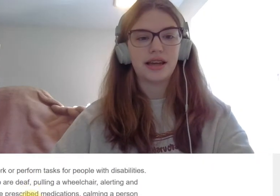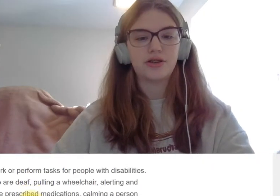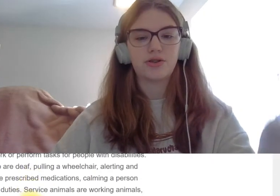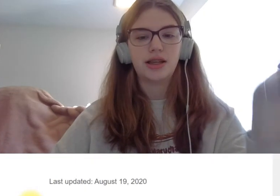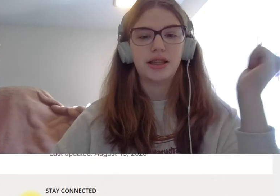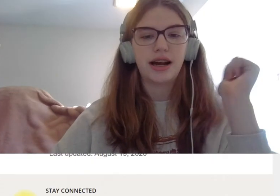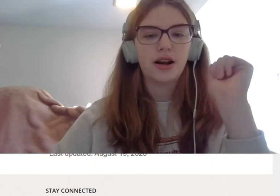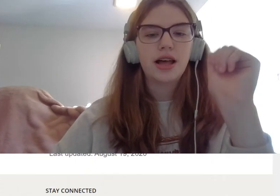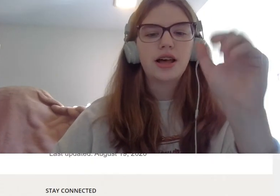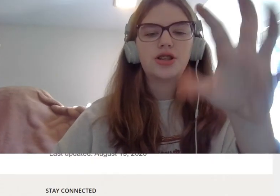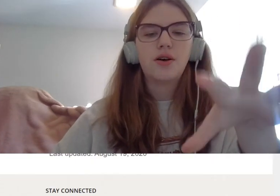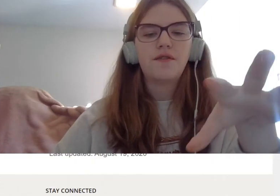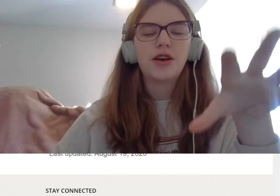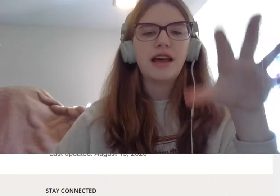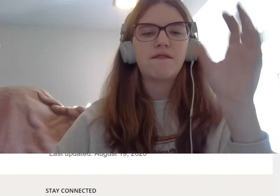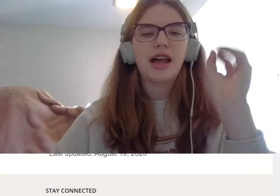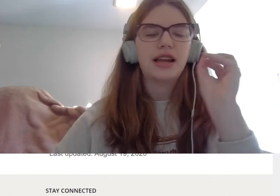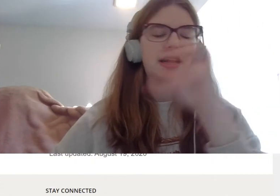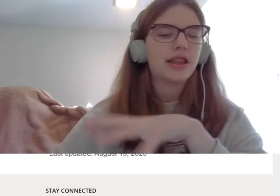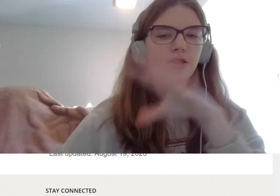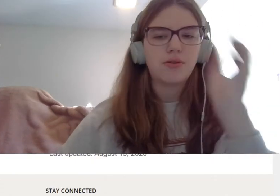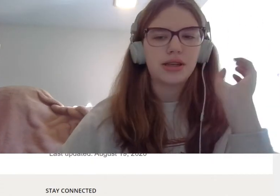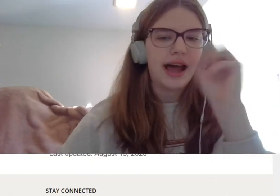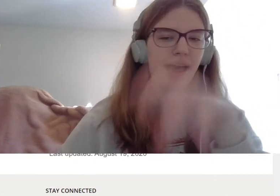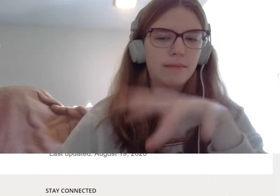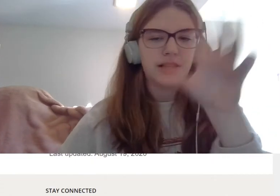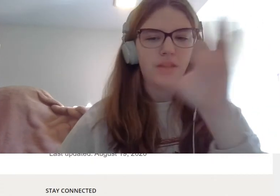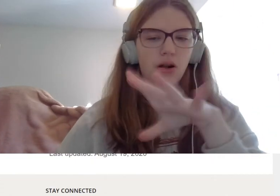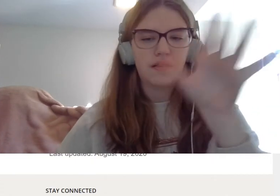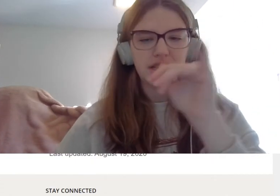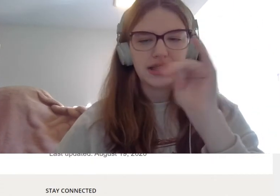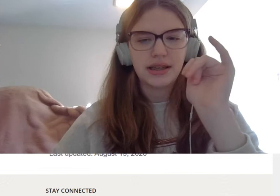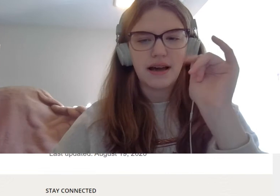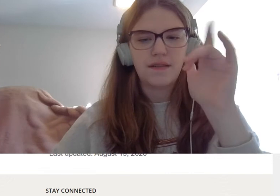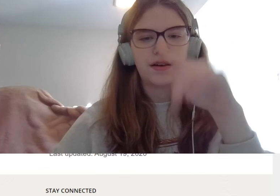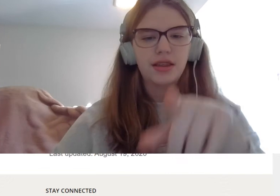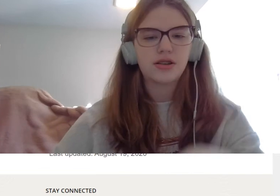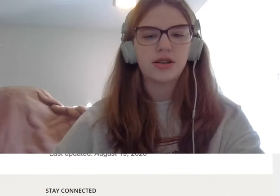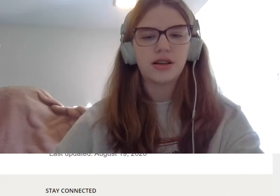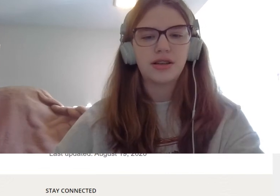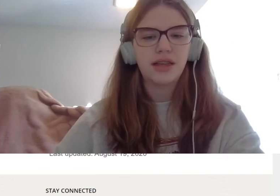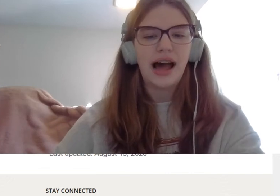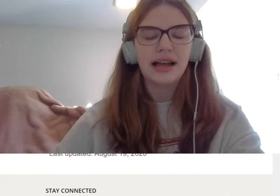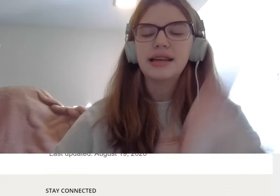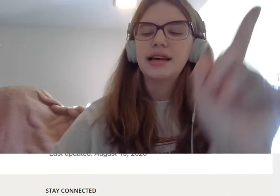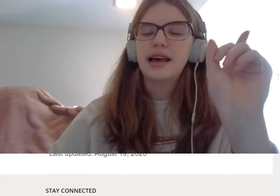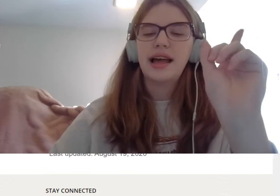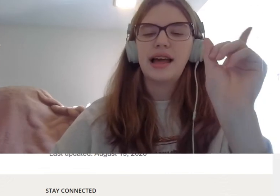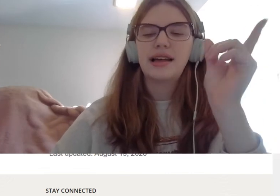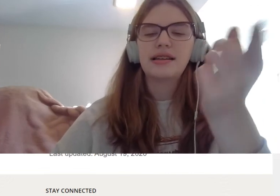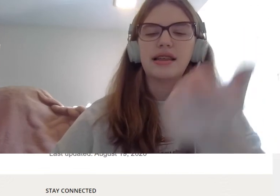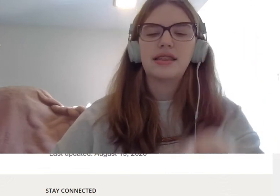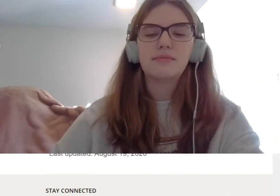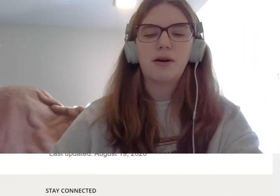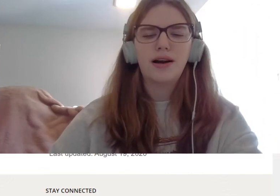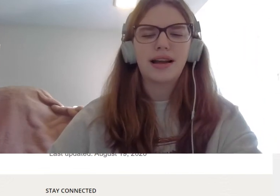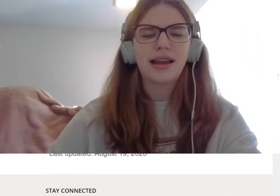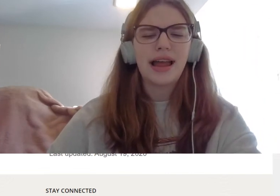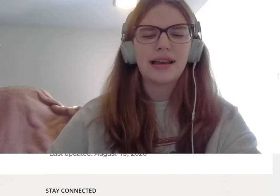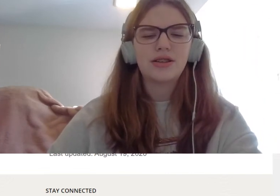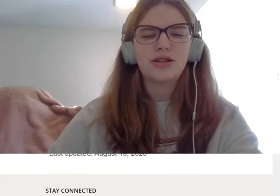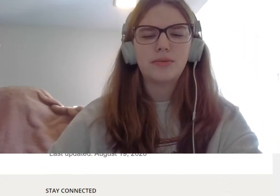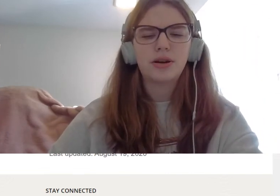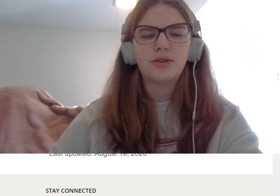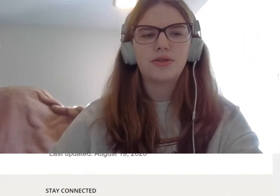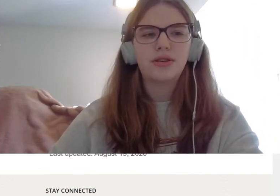it'll take you straight to there. So if you can't find anything through the tabs and all of this stuff, there's also that. And this park,